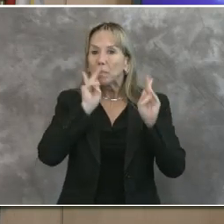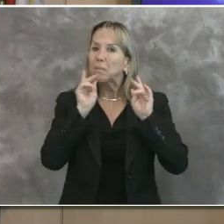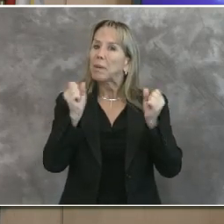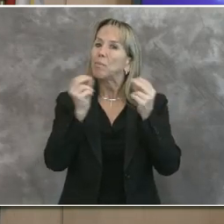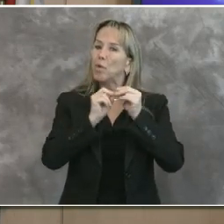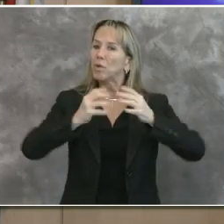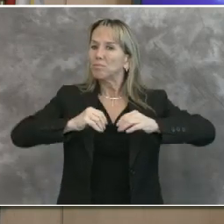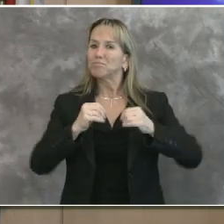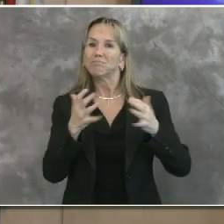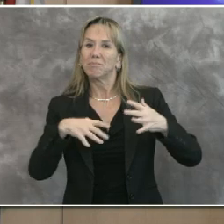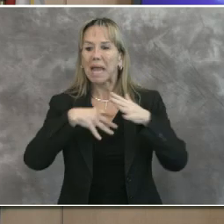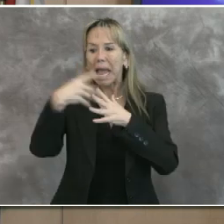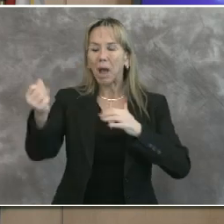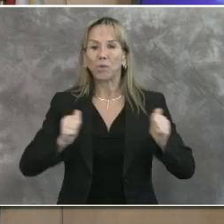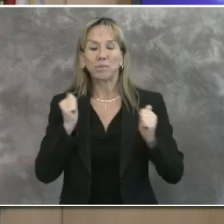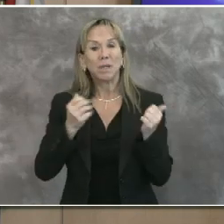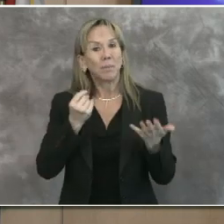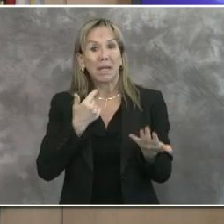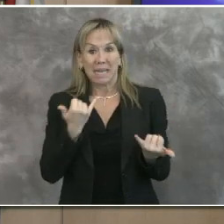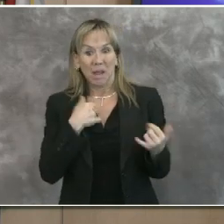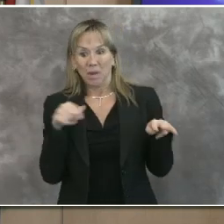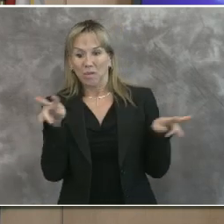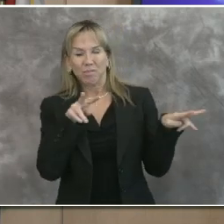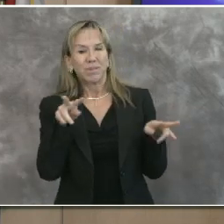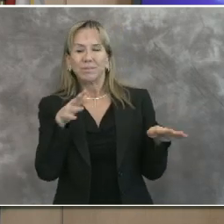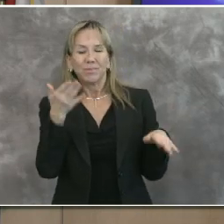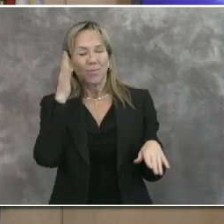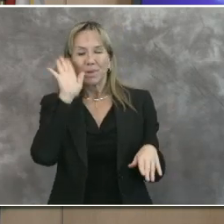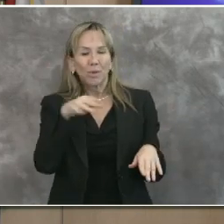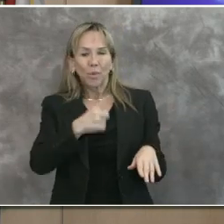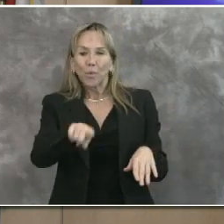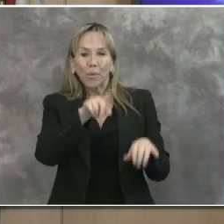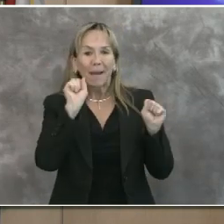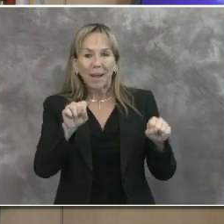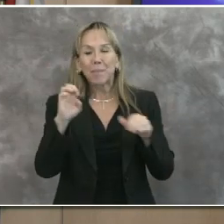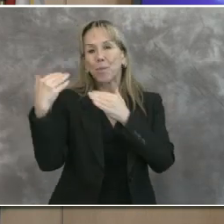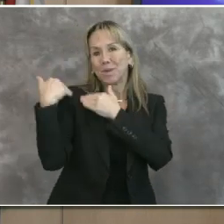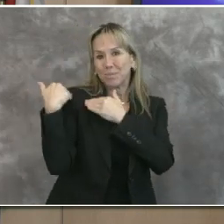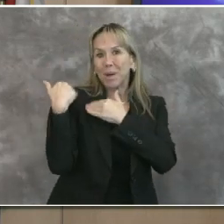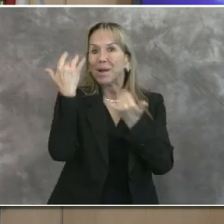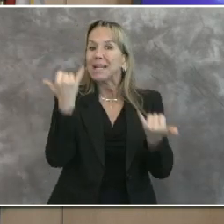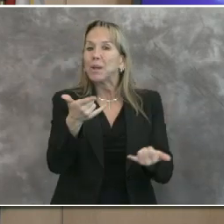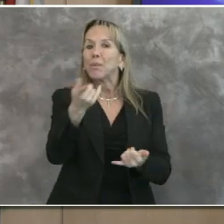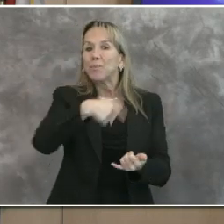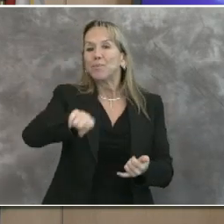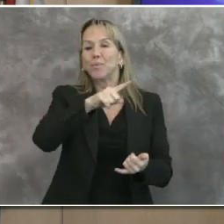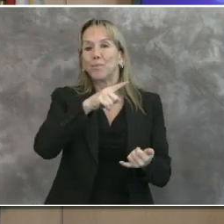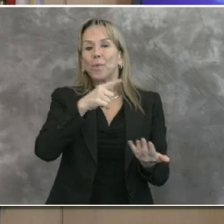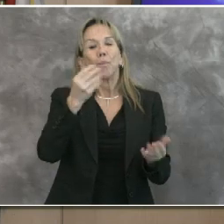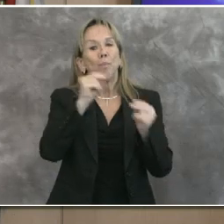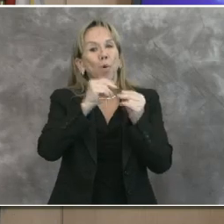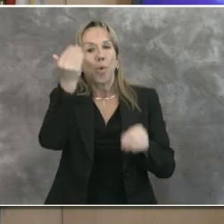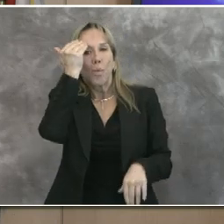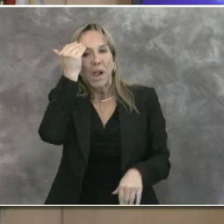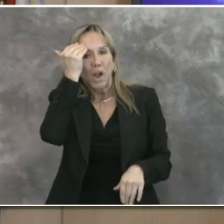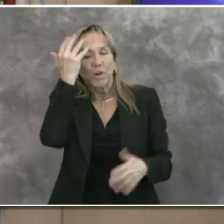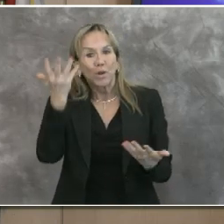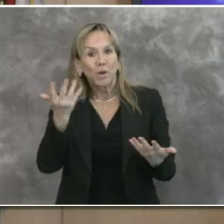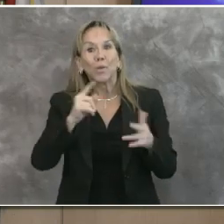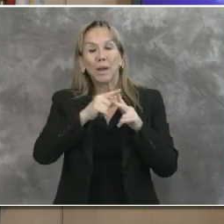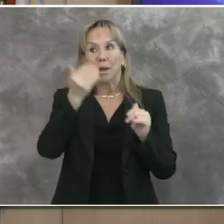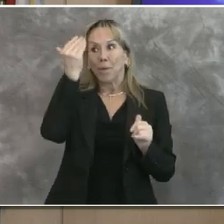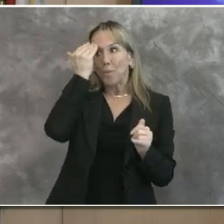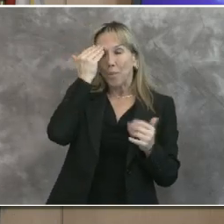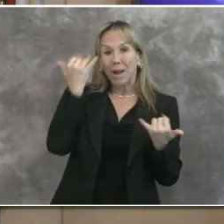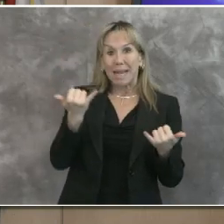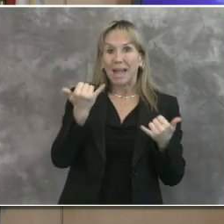we believe that the public can do it in a responsible way because of that greater awareness that I talked about earlier. Because as we begin to move into